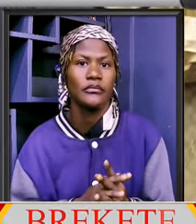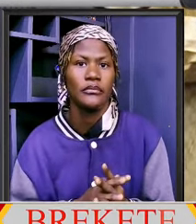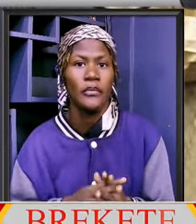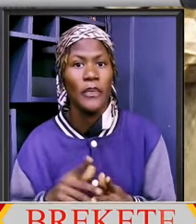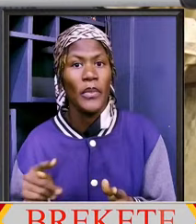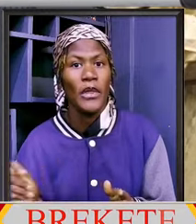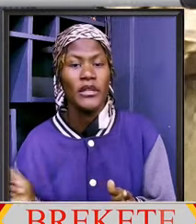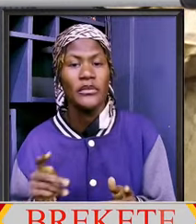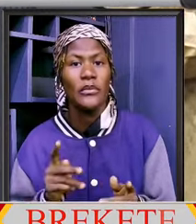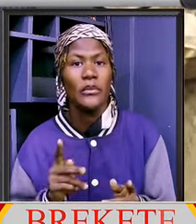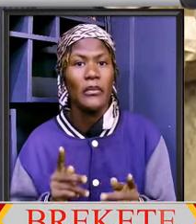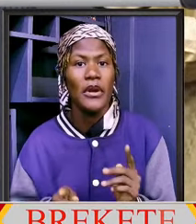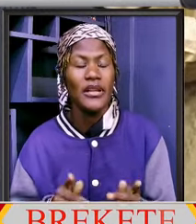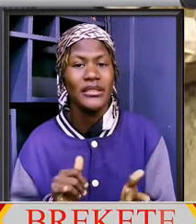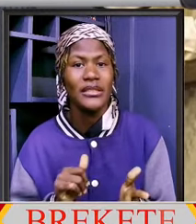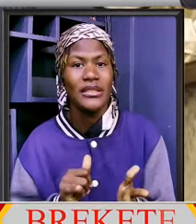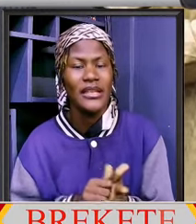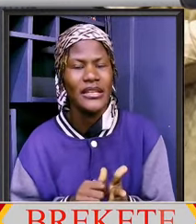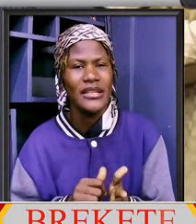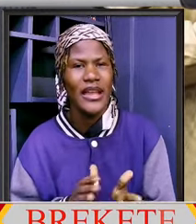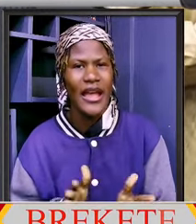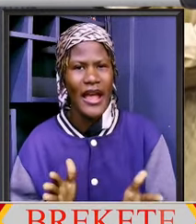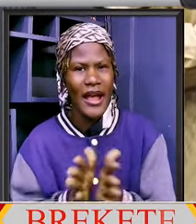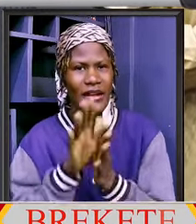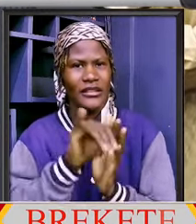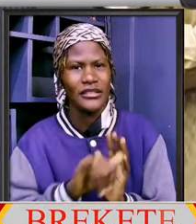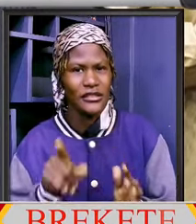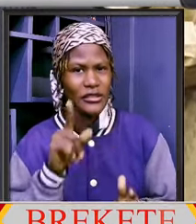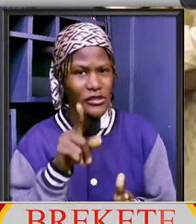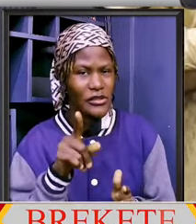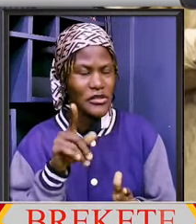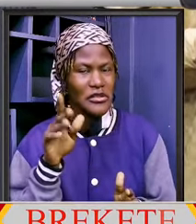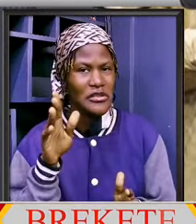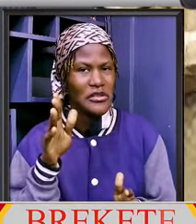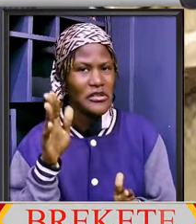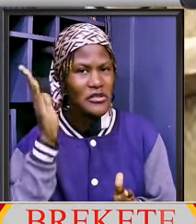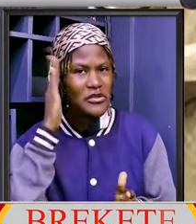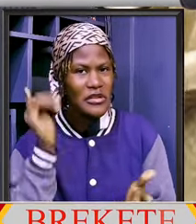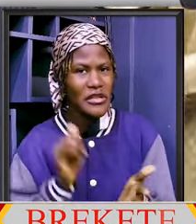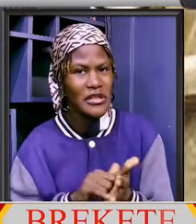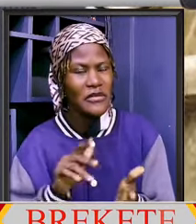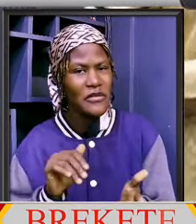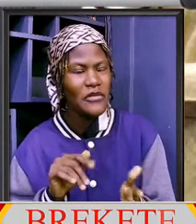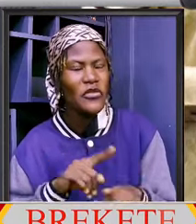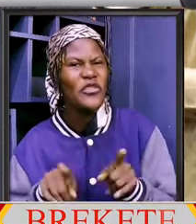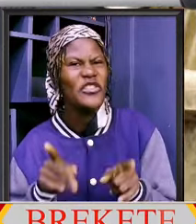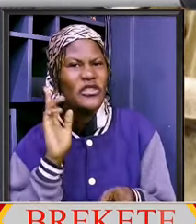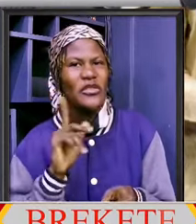This person where they answer, you know, say then they 15 because they don't they there since. You go tell you say then they 19.